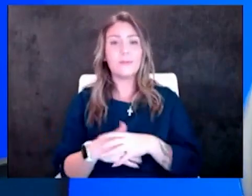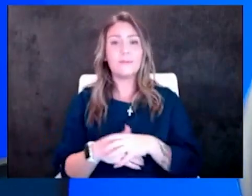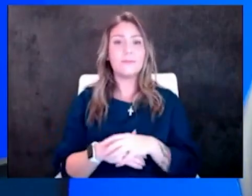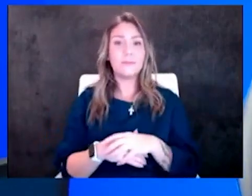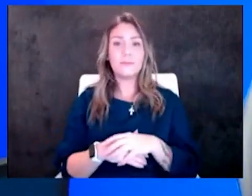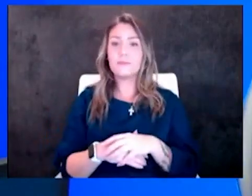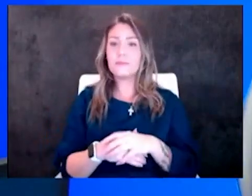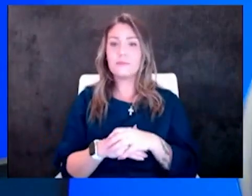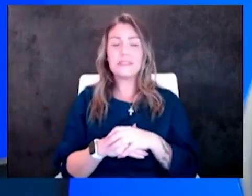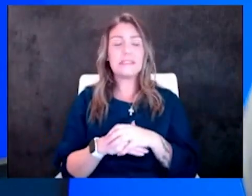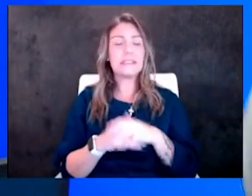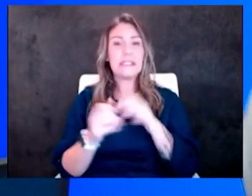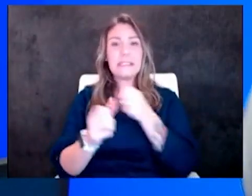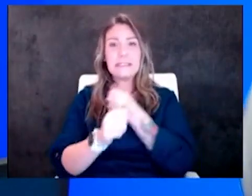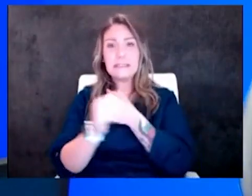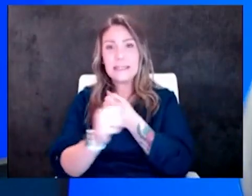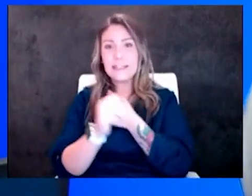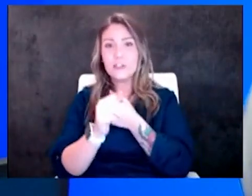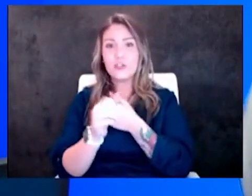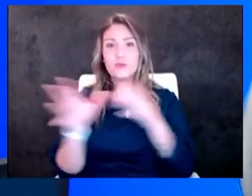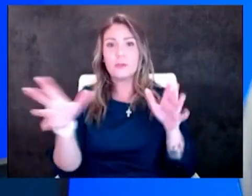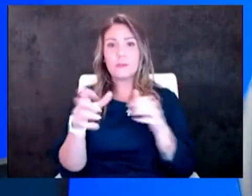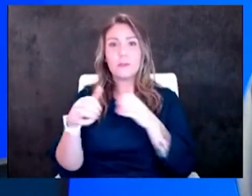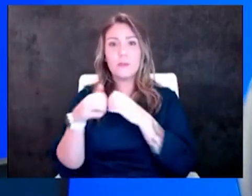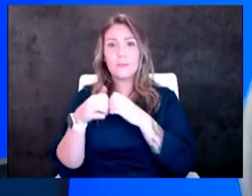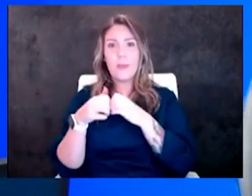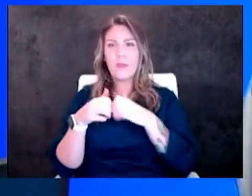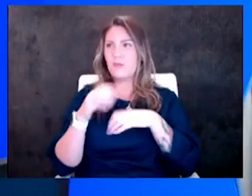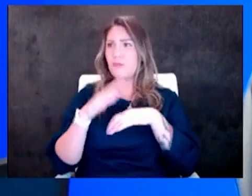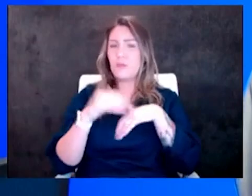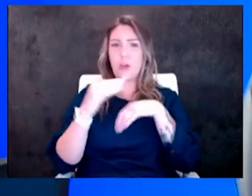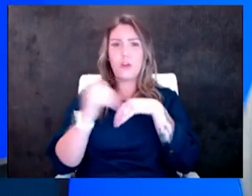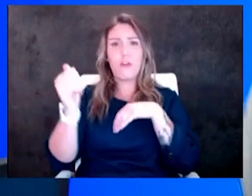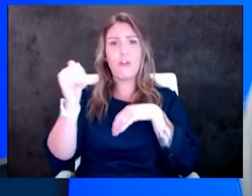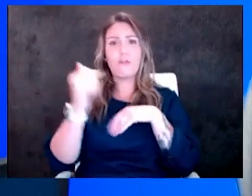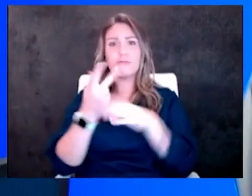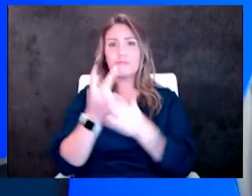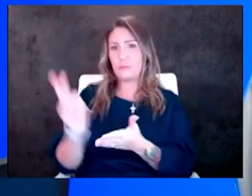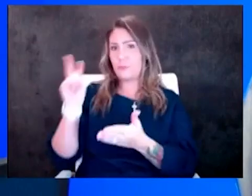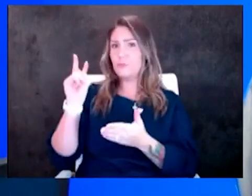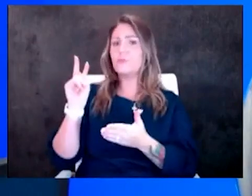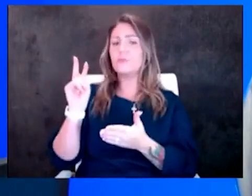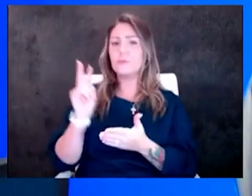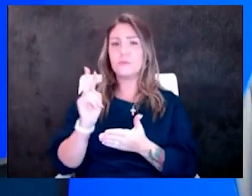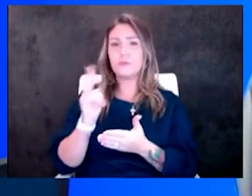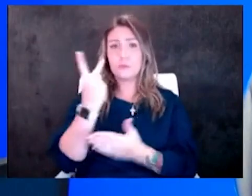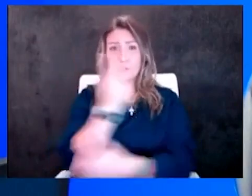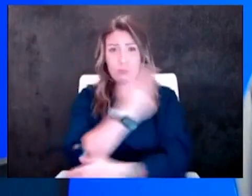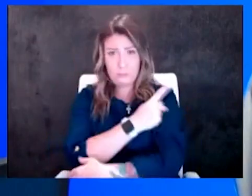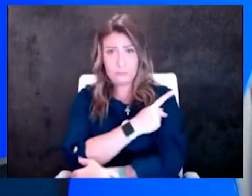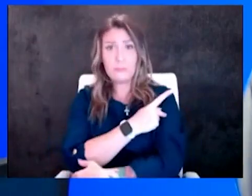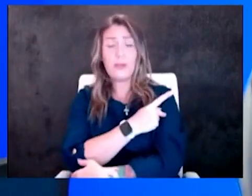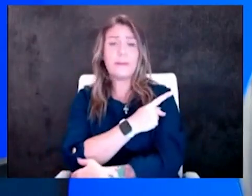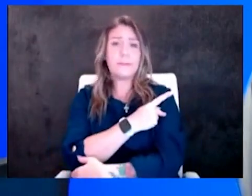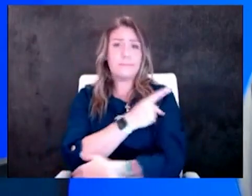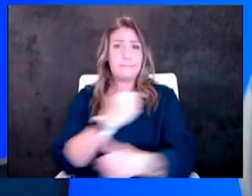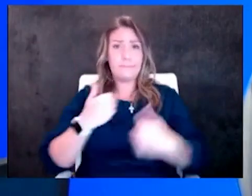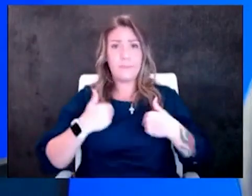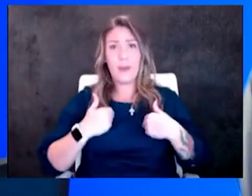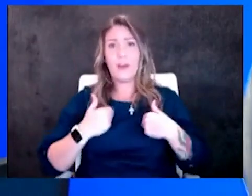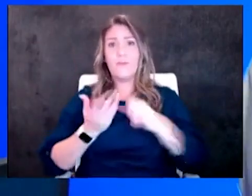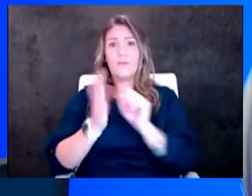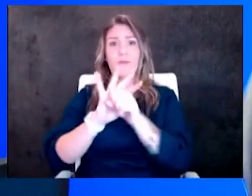dangerous combination. I was on call 2 weeks ago, and 2 patients with COVID I had to treat.